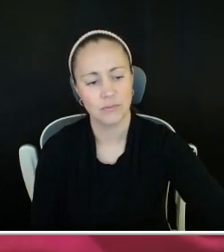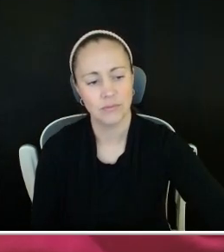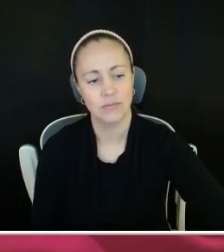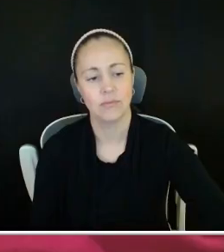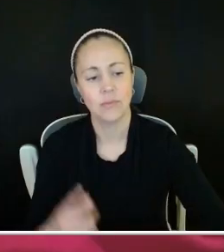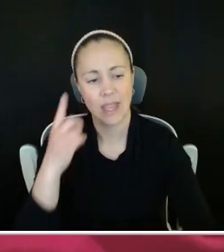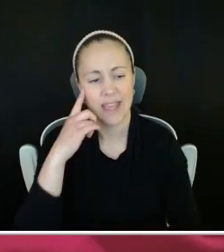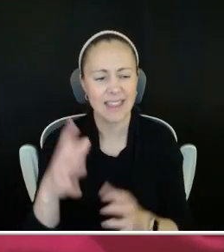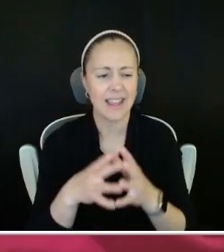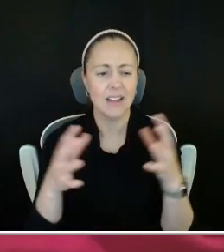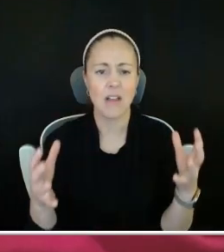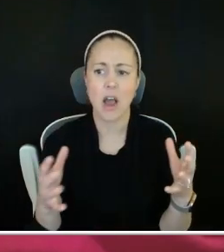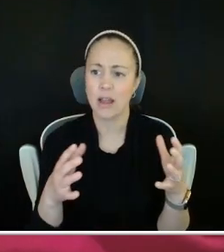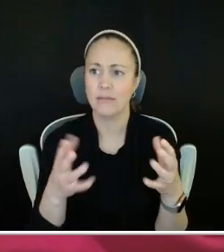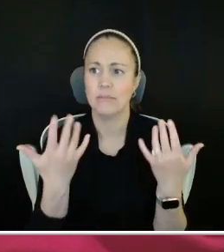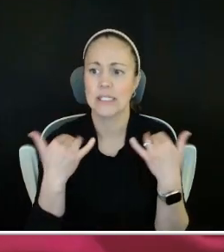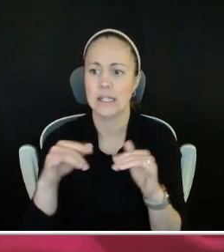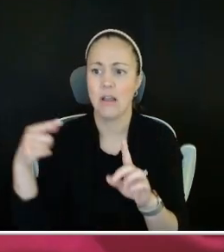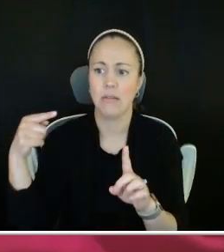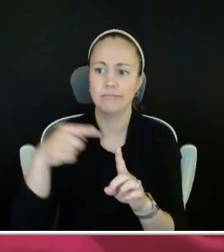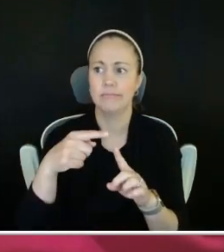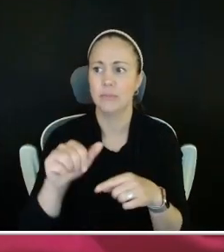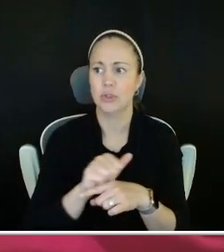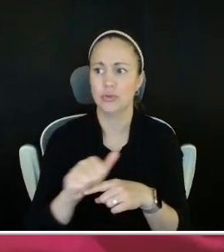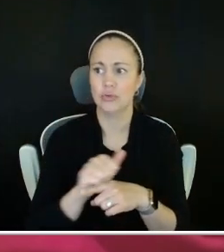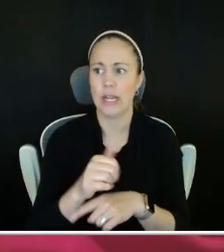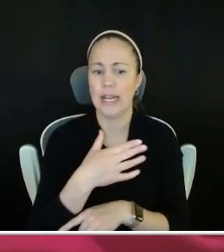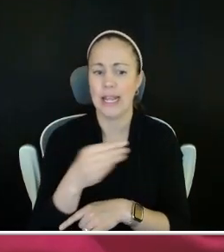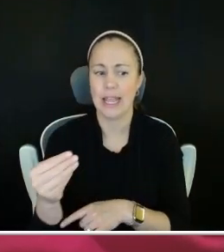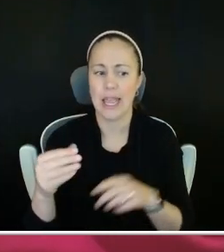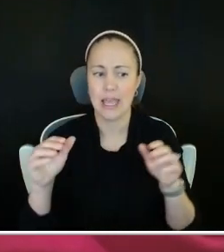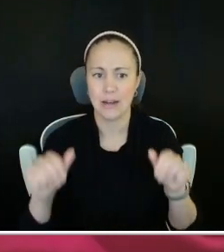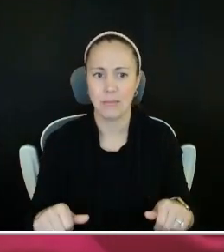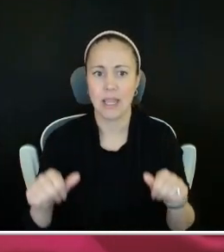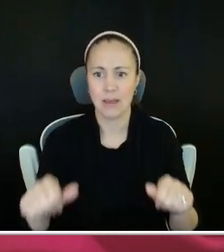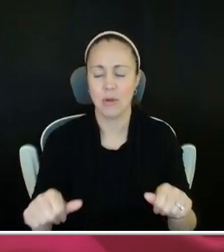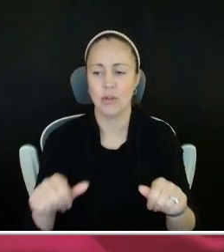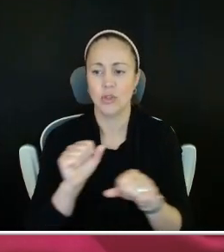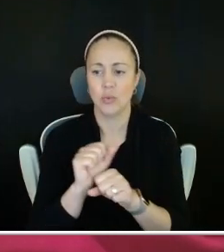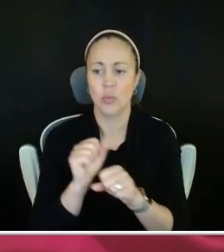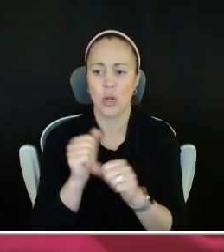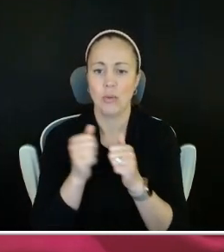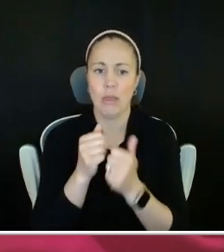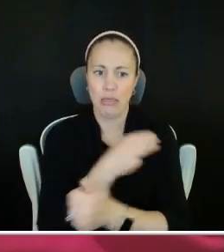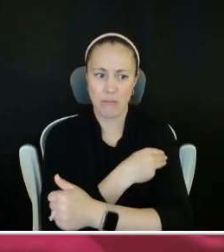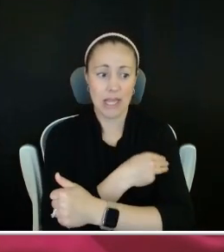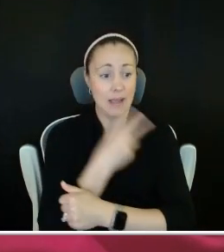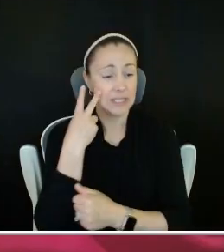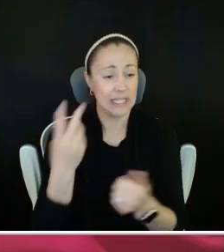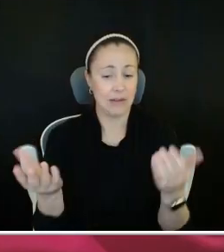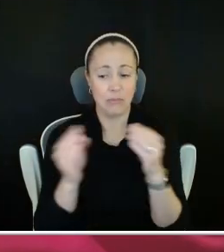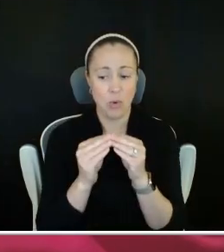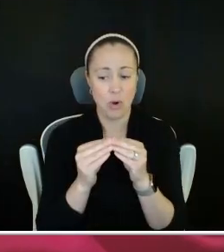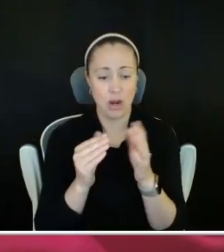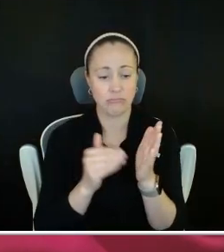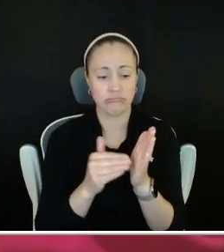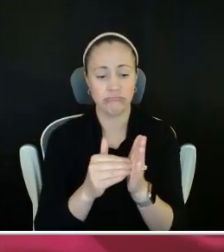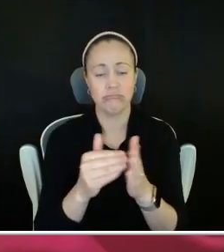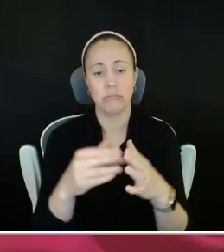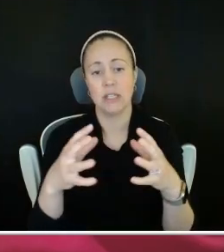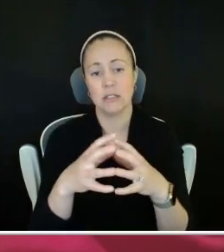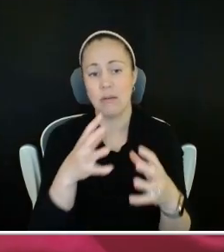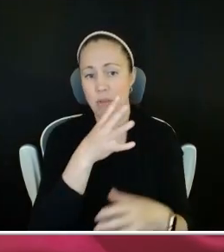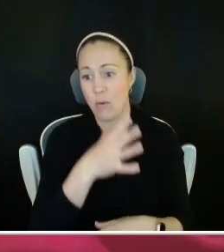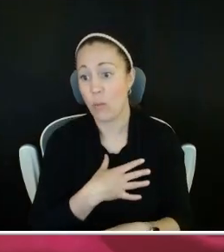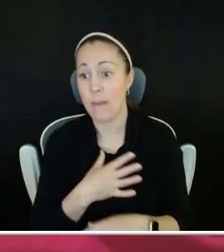training and being able to work the kinetic chain. I'm seeing it more and more in softball. Women's